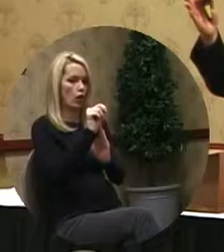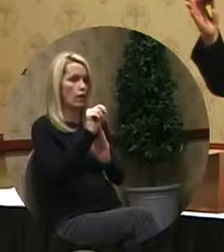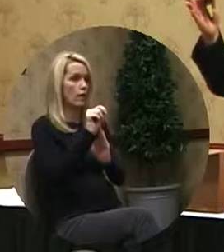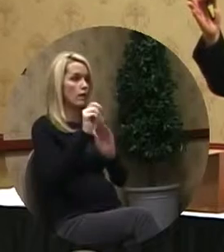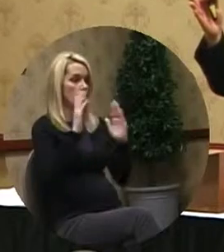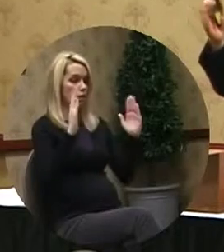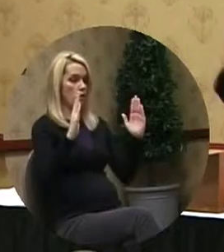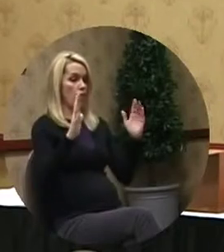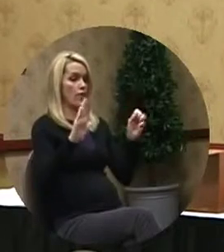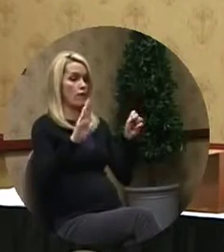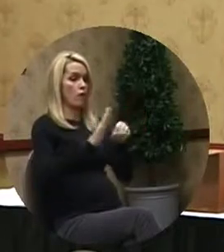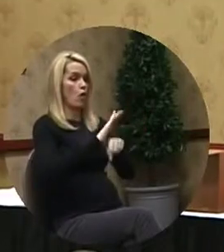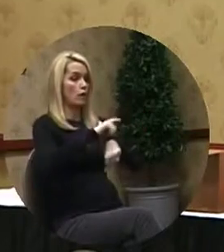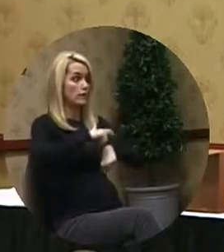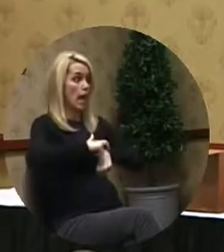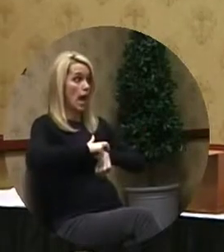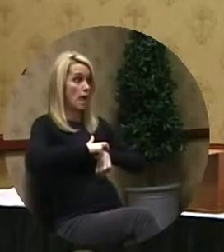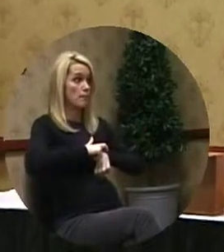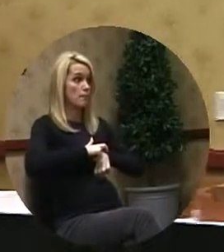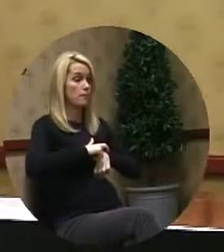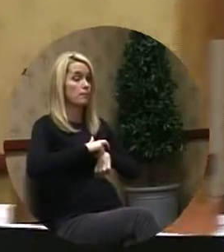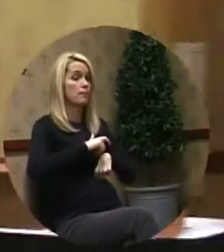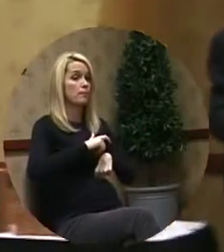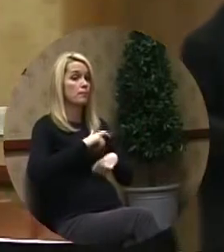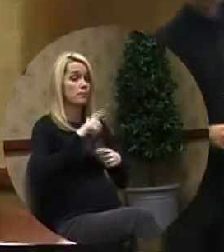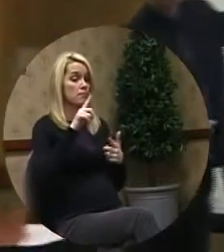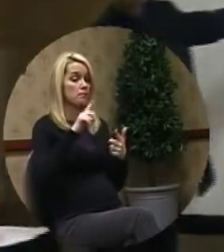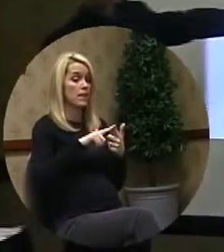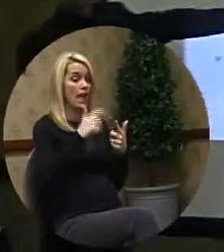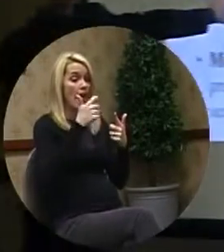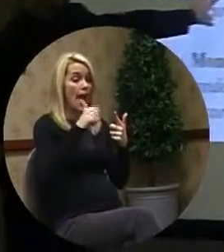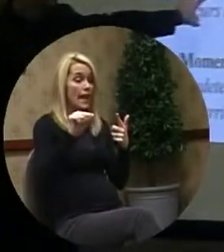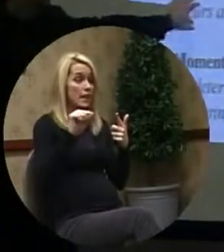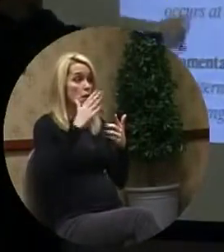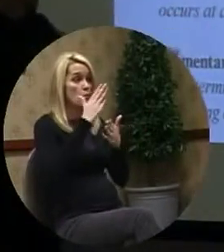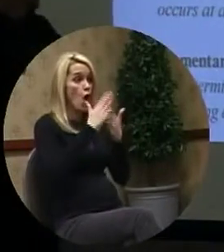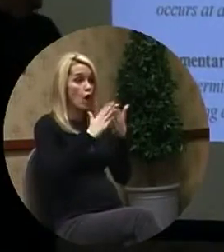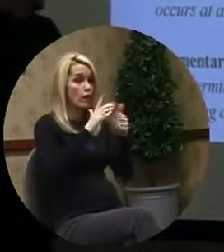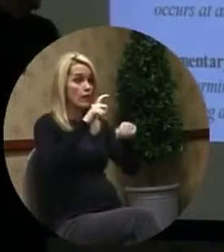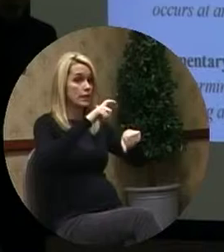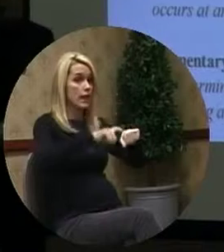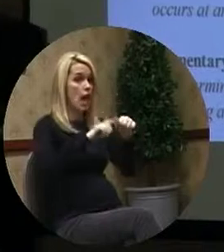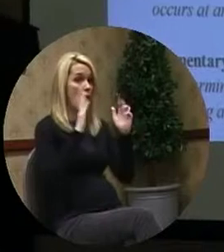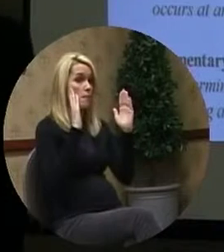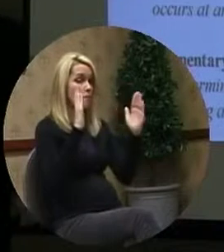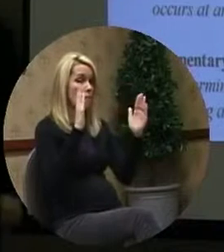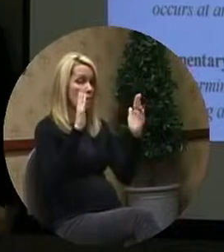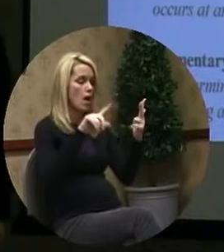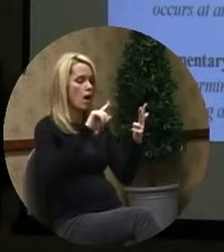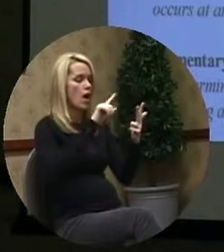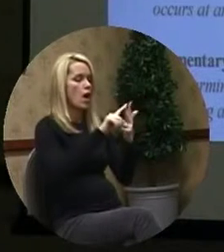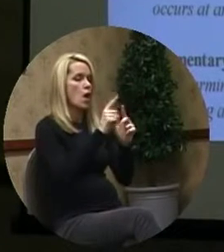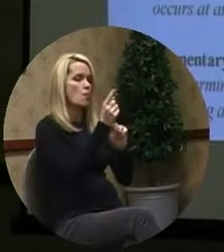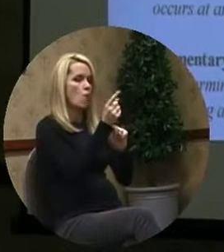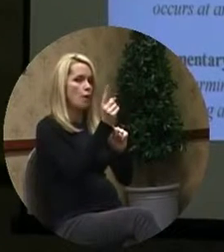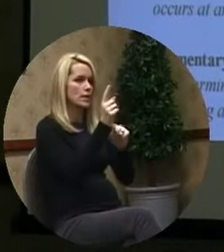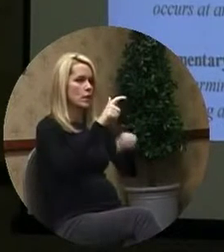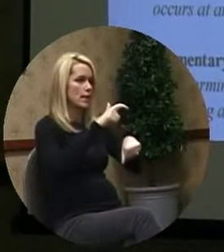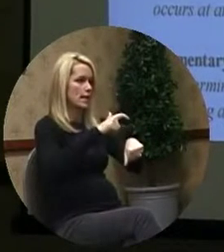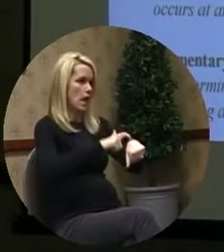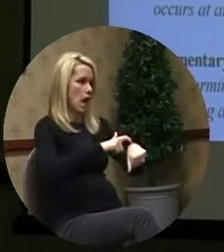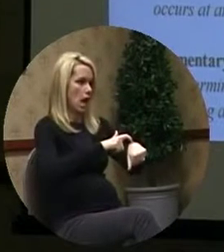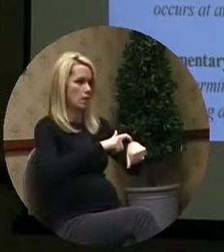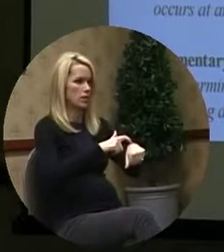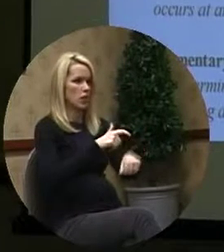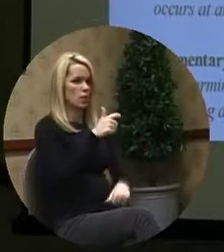the whole time? Did it occur at any point in time during that block? And then looking at momentary time sampling is, I'm going to